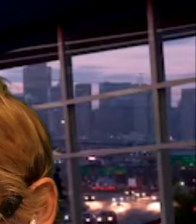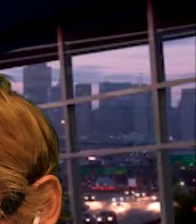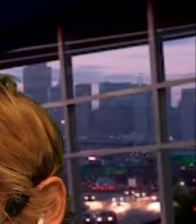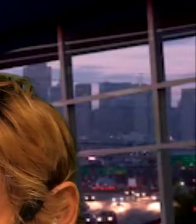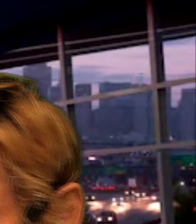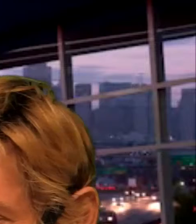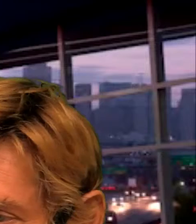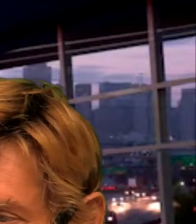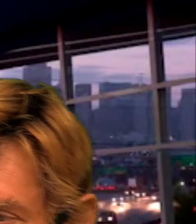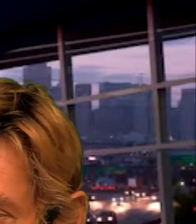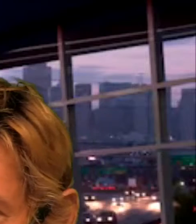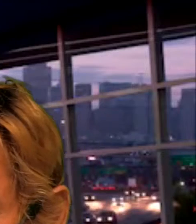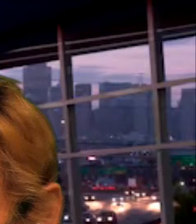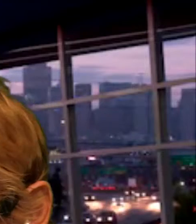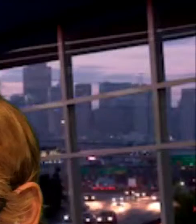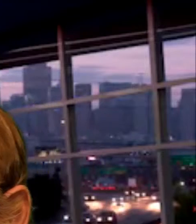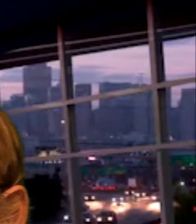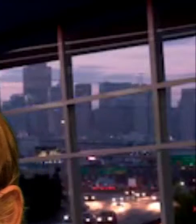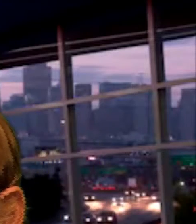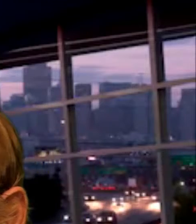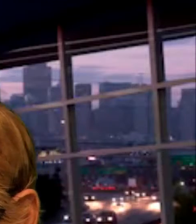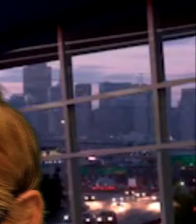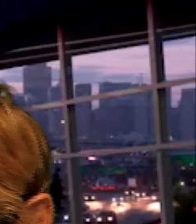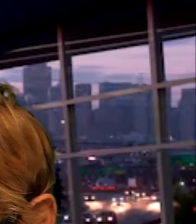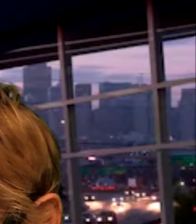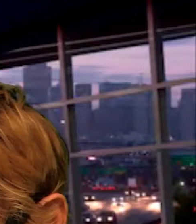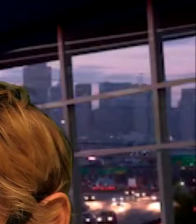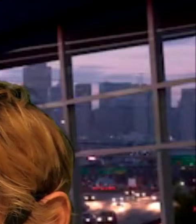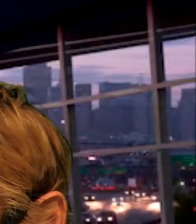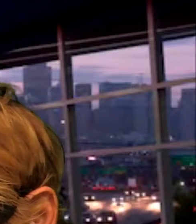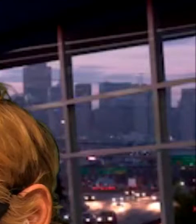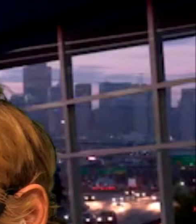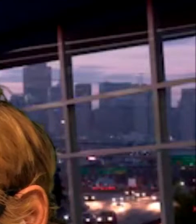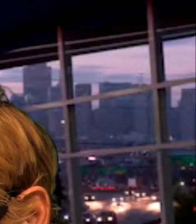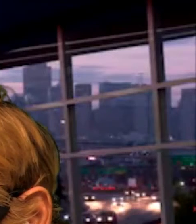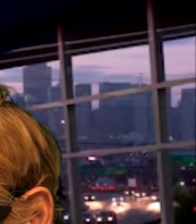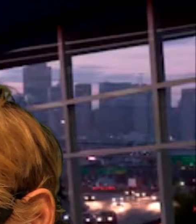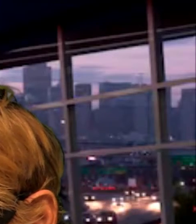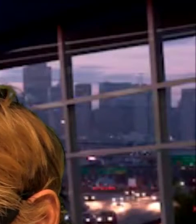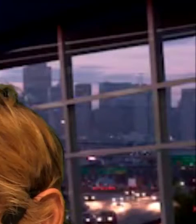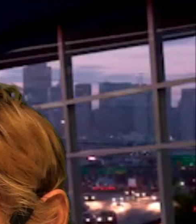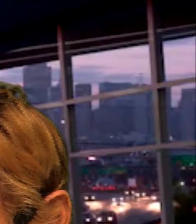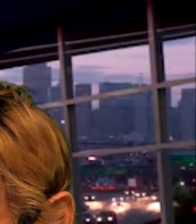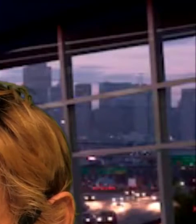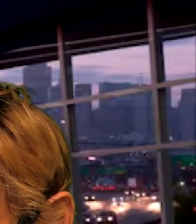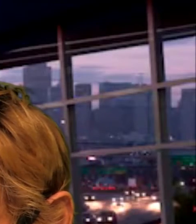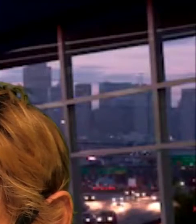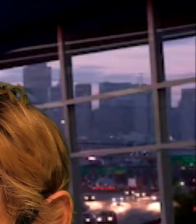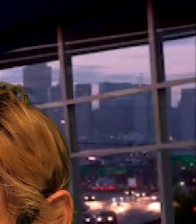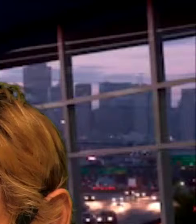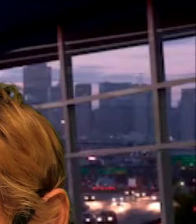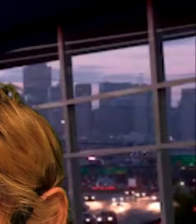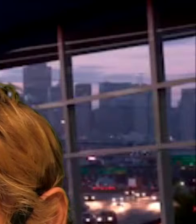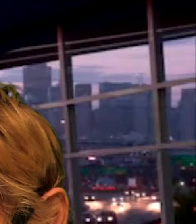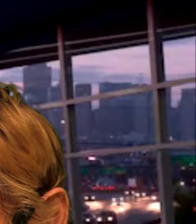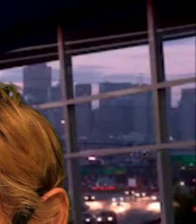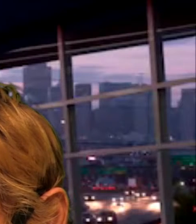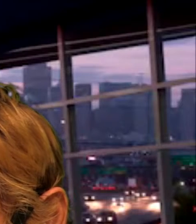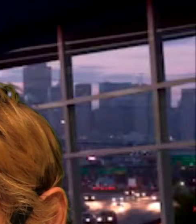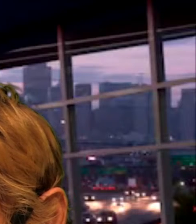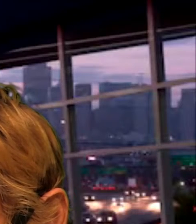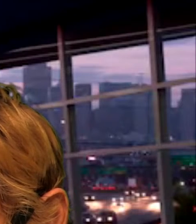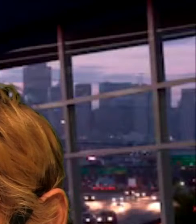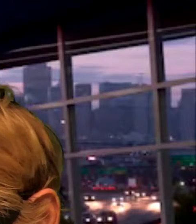majority of the 6 million plus K through 12 students in California still have to suffer with distance learning